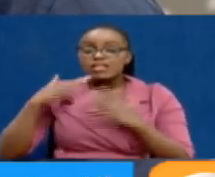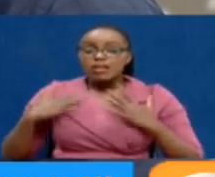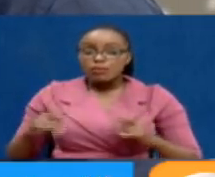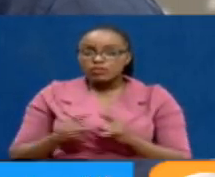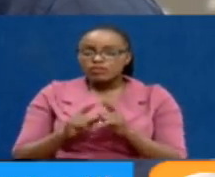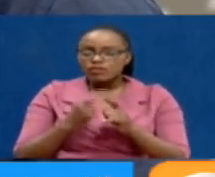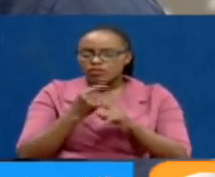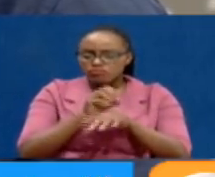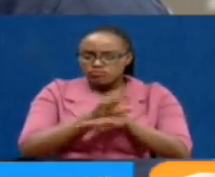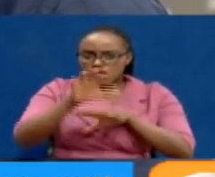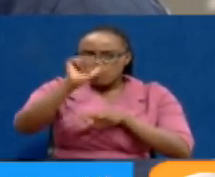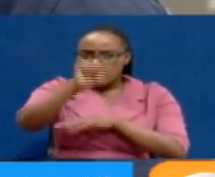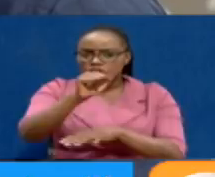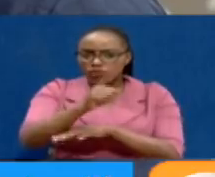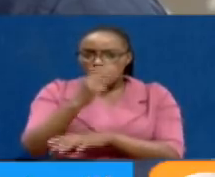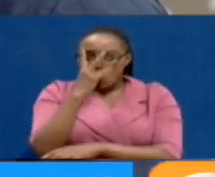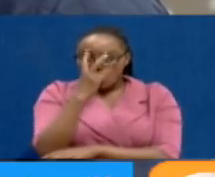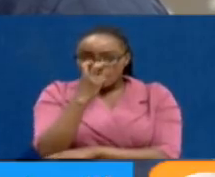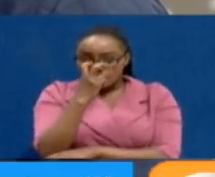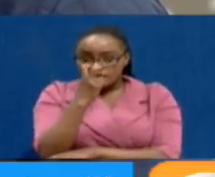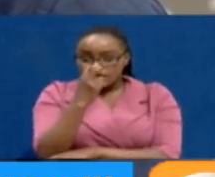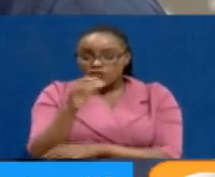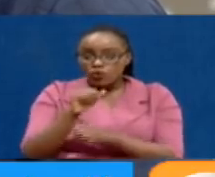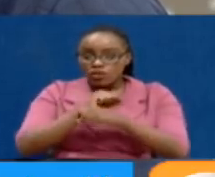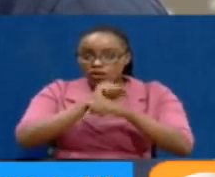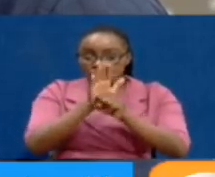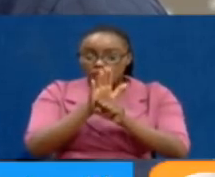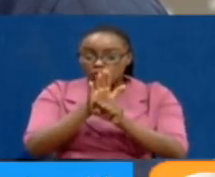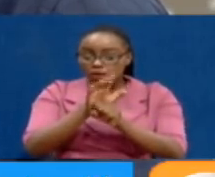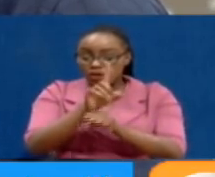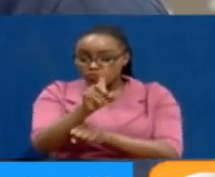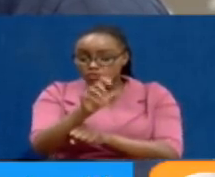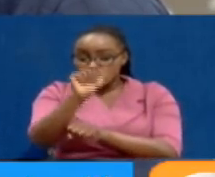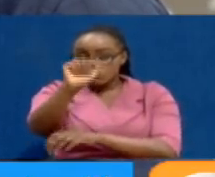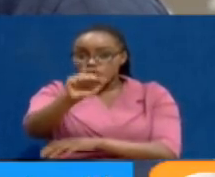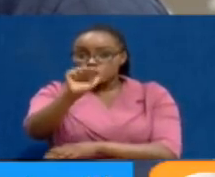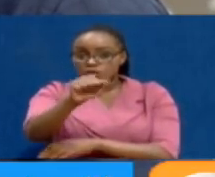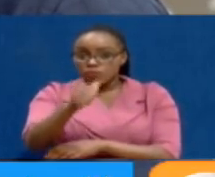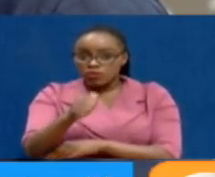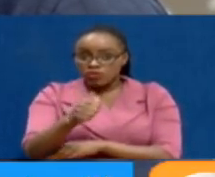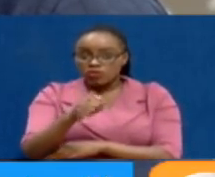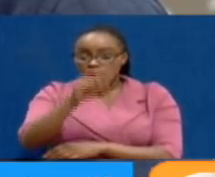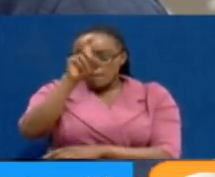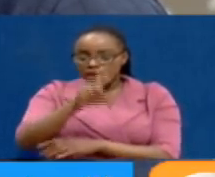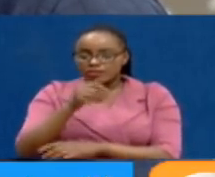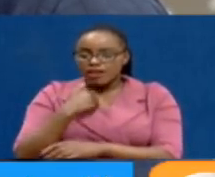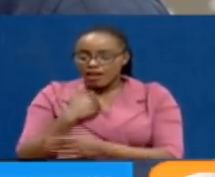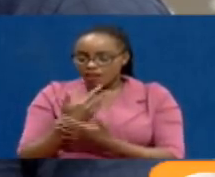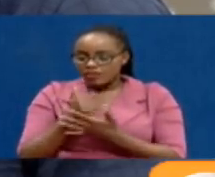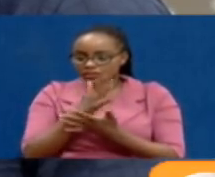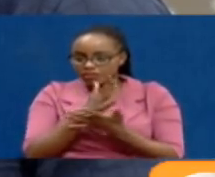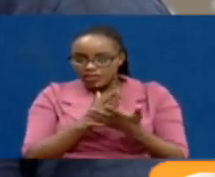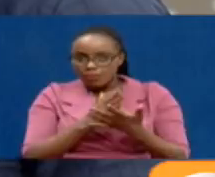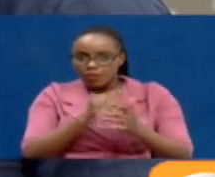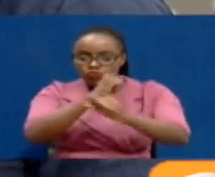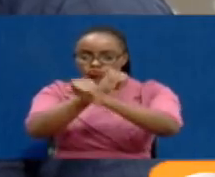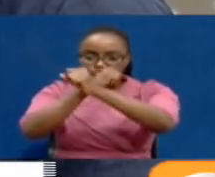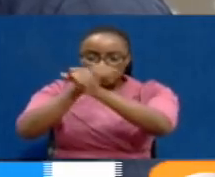different pathogens. And we suspect even with COVID-19 that is possible. Okay. So there has to be measures, especially at the